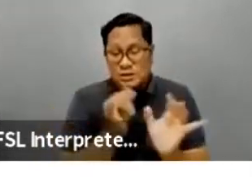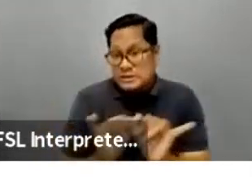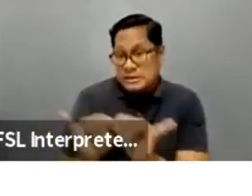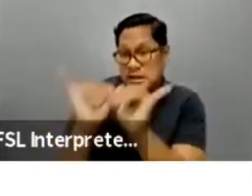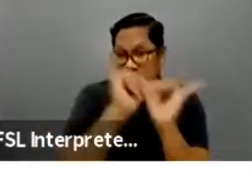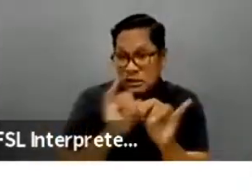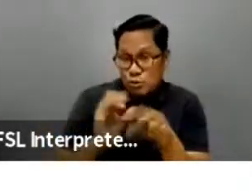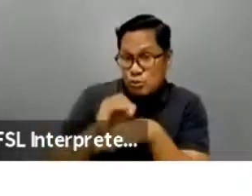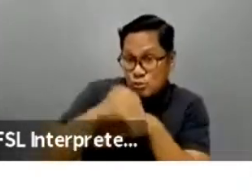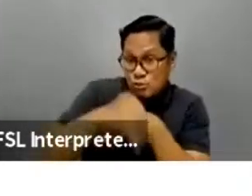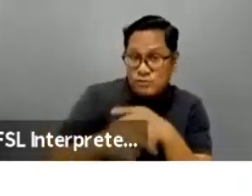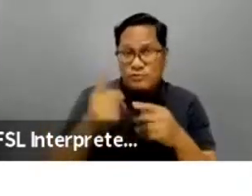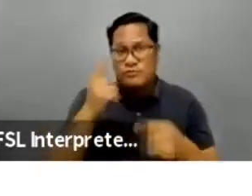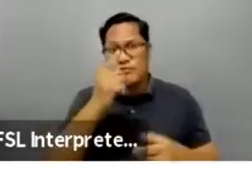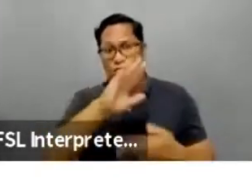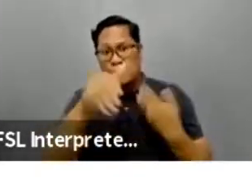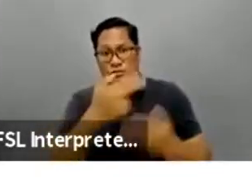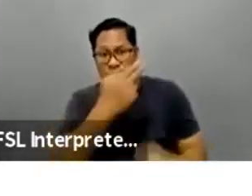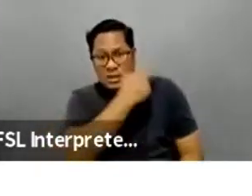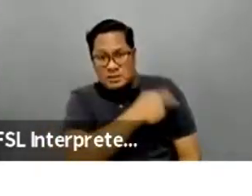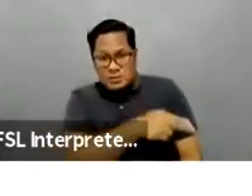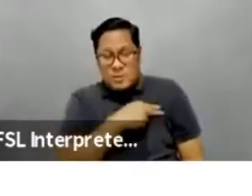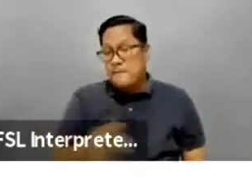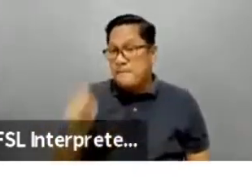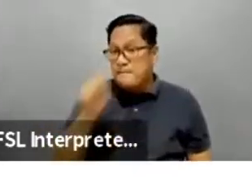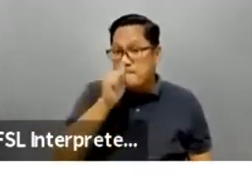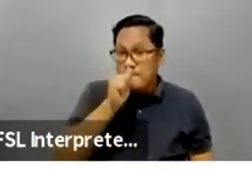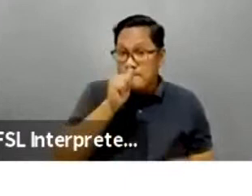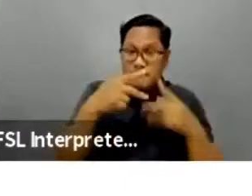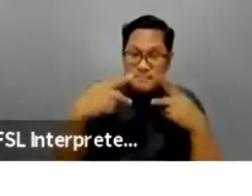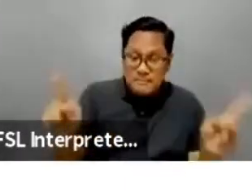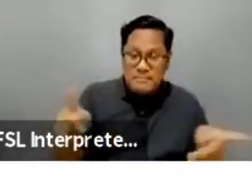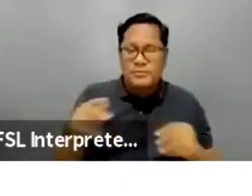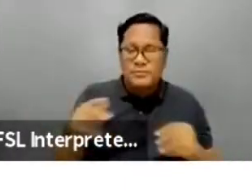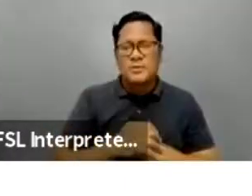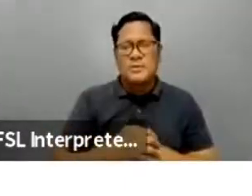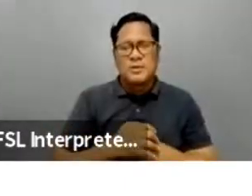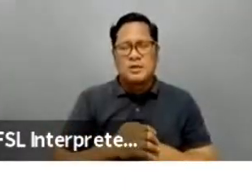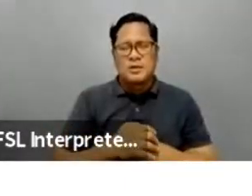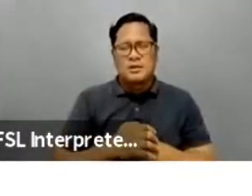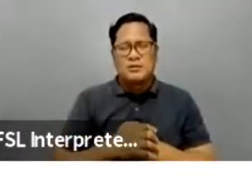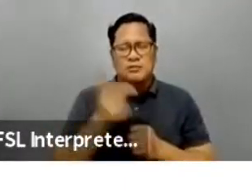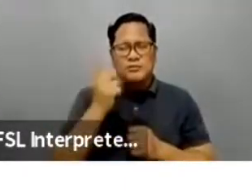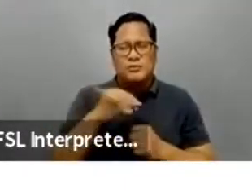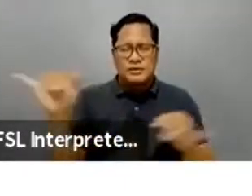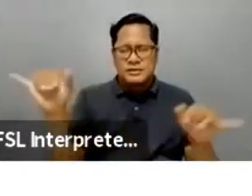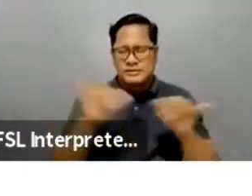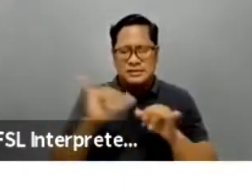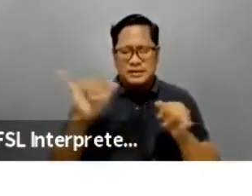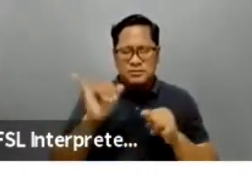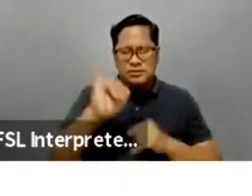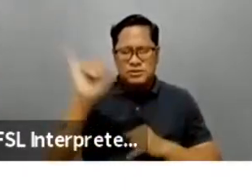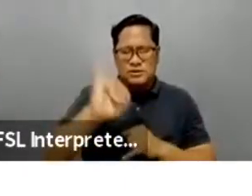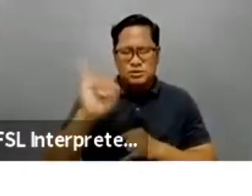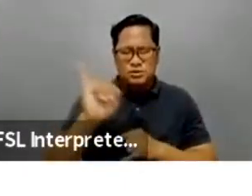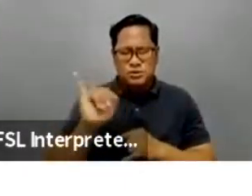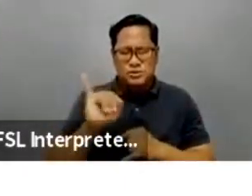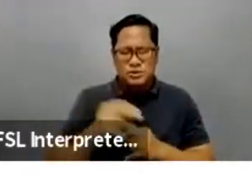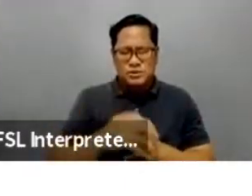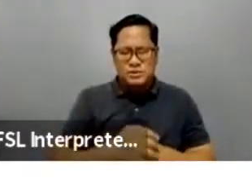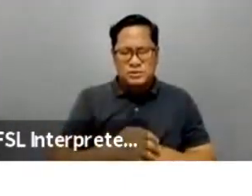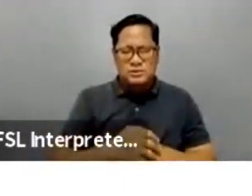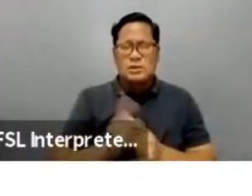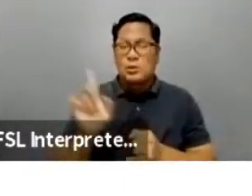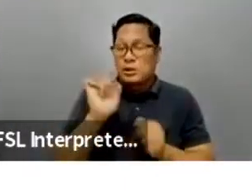across hospitals, public and private. Co-payment and co-insurance. Ano ibig sabihin